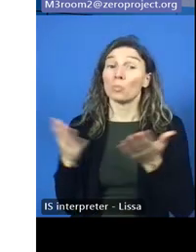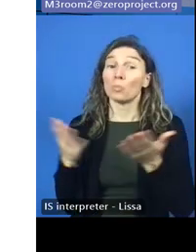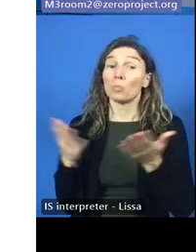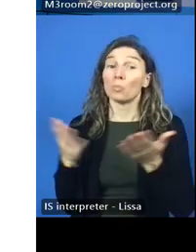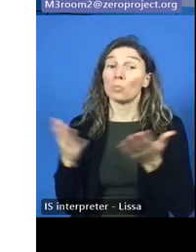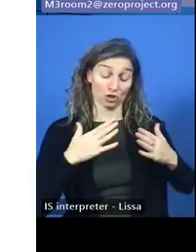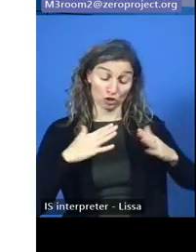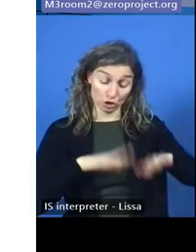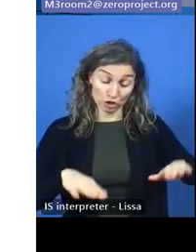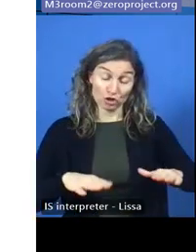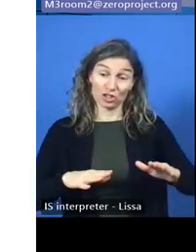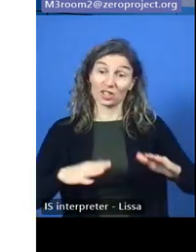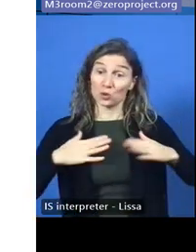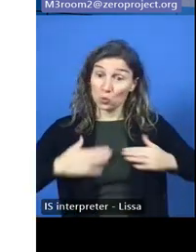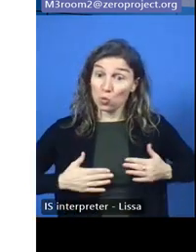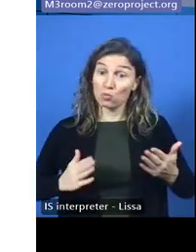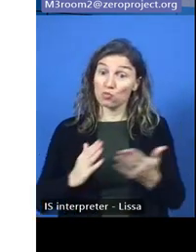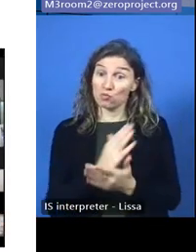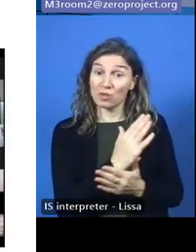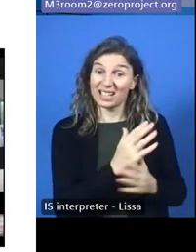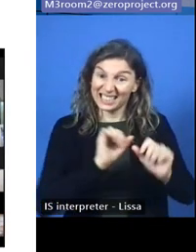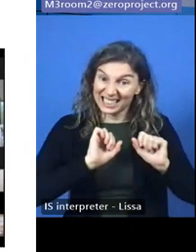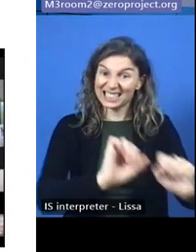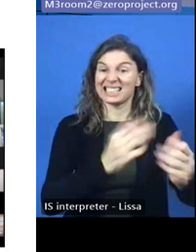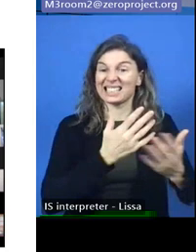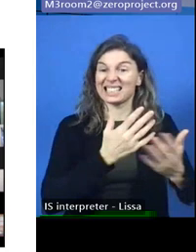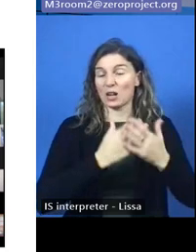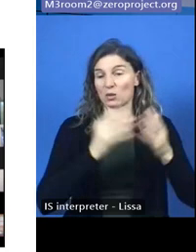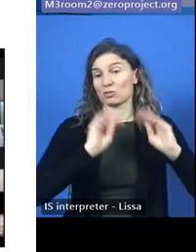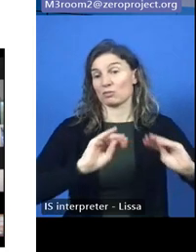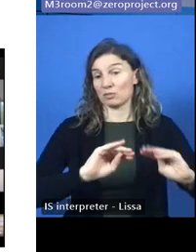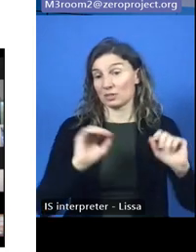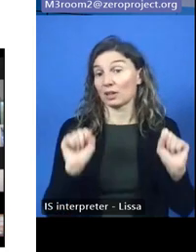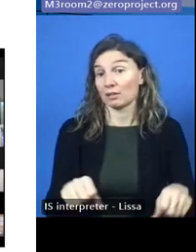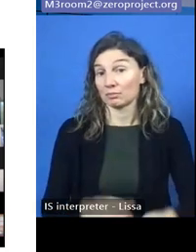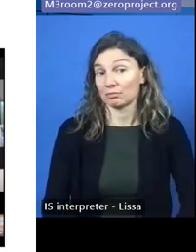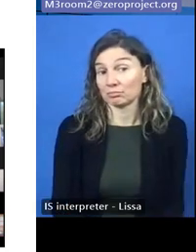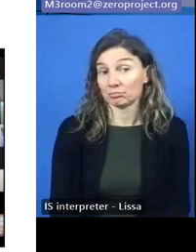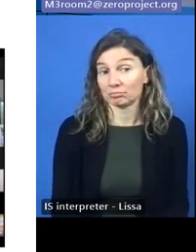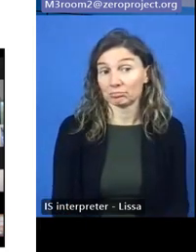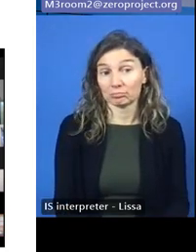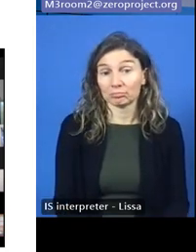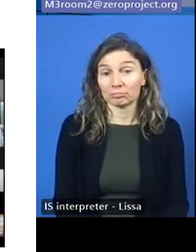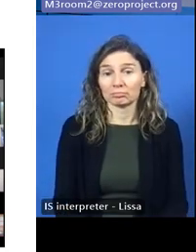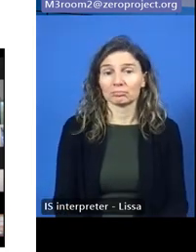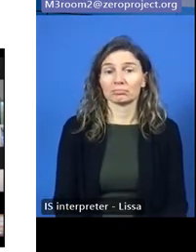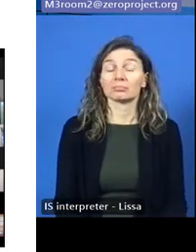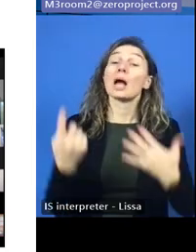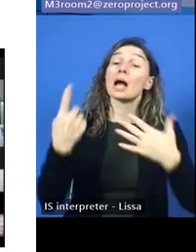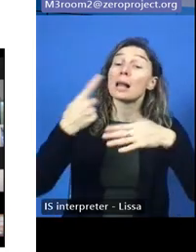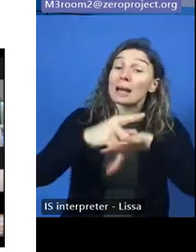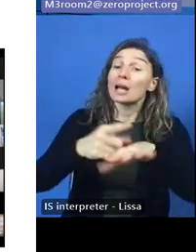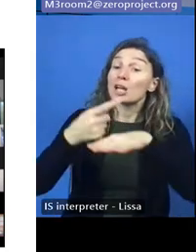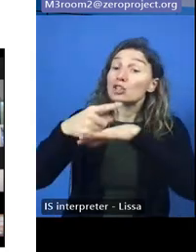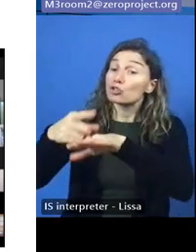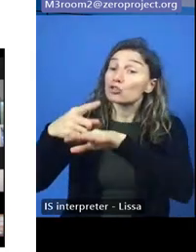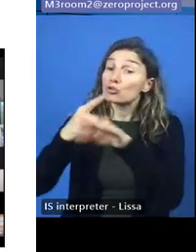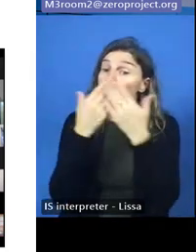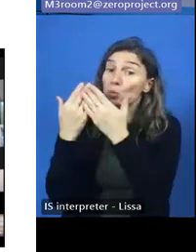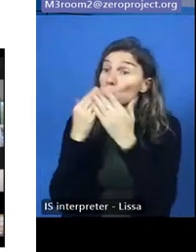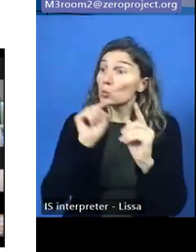language. We aim to support more mainstream schools in Chile. And